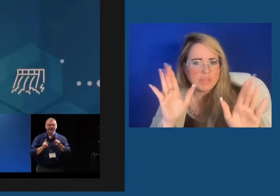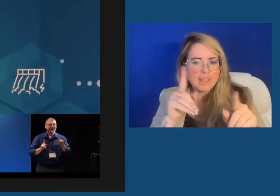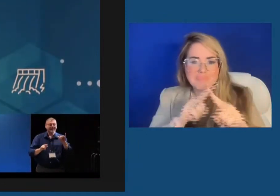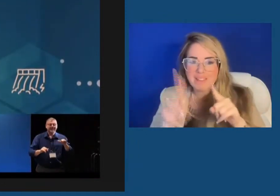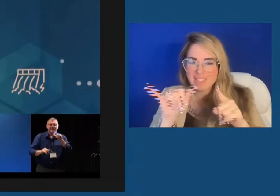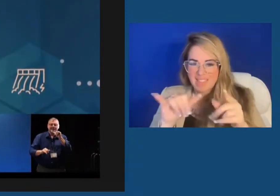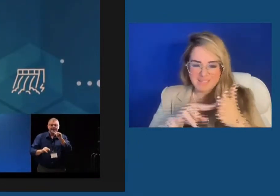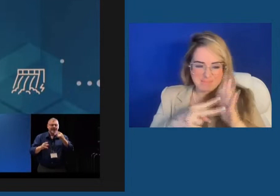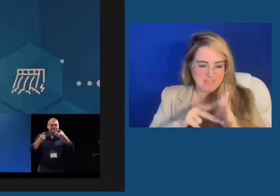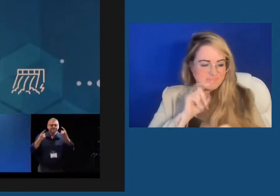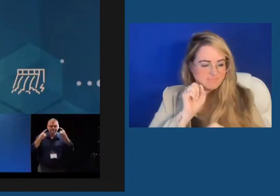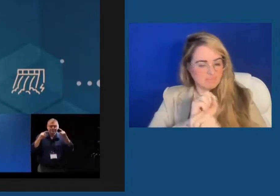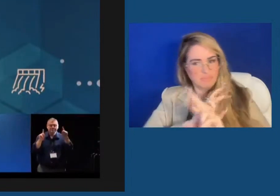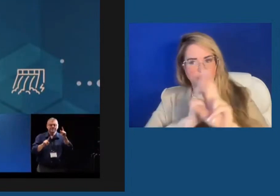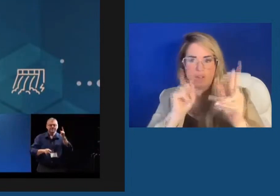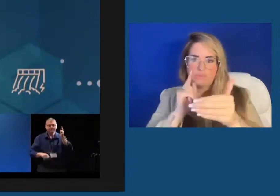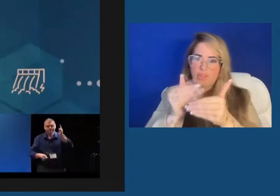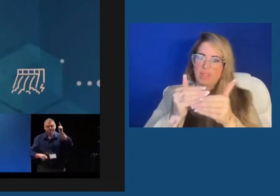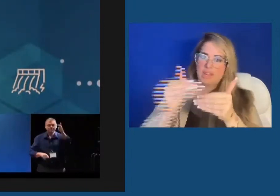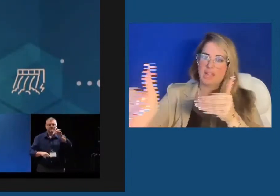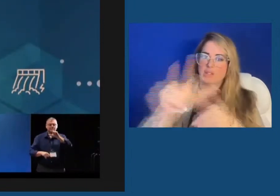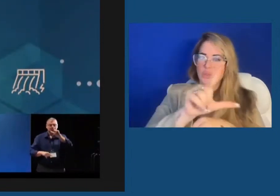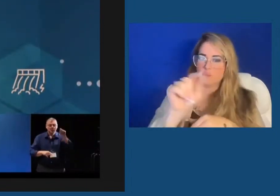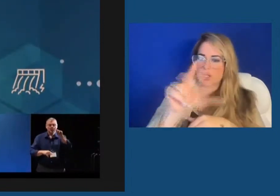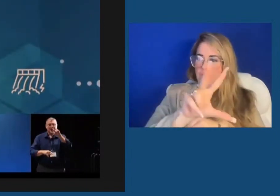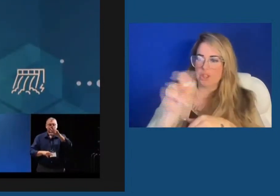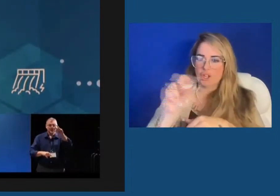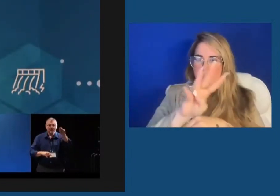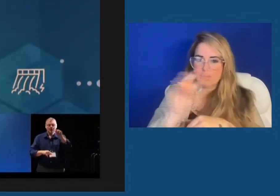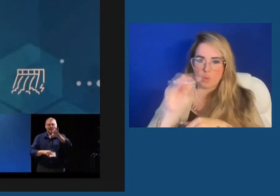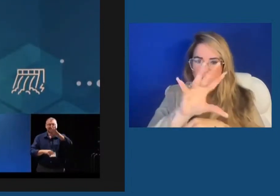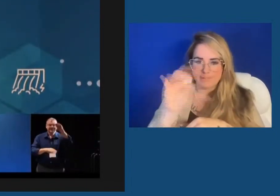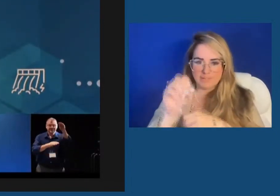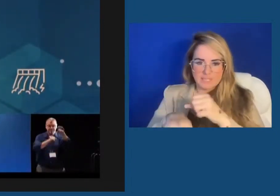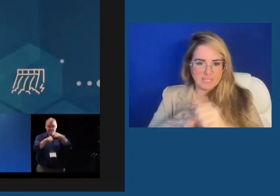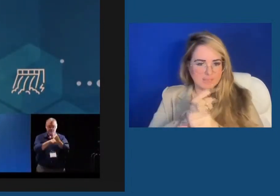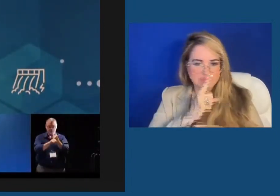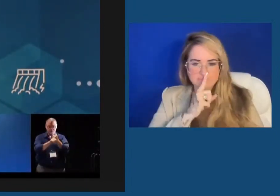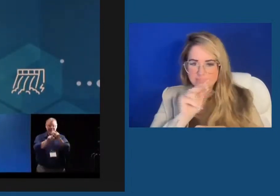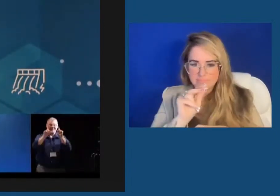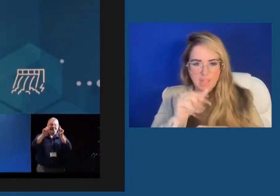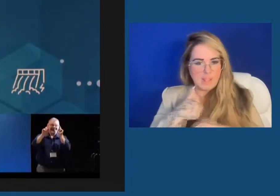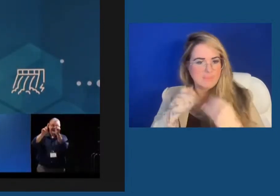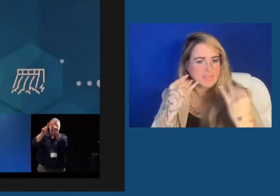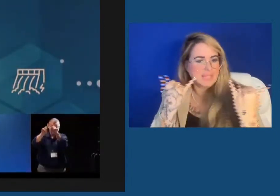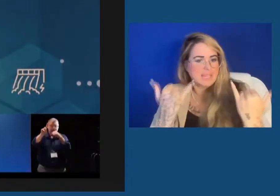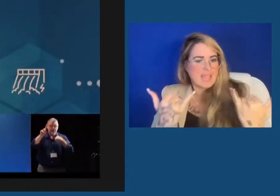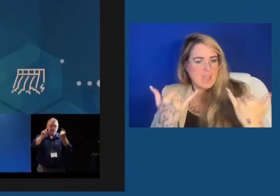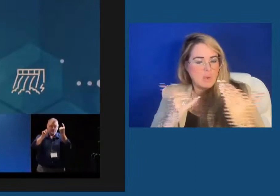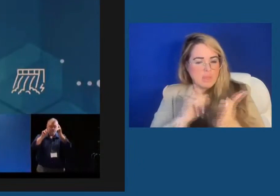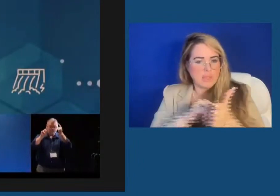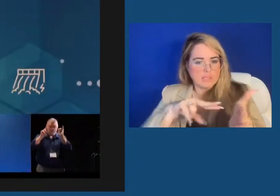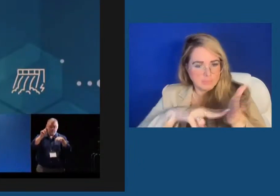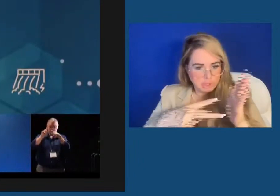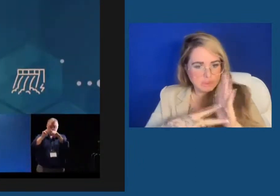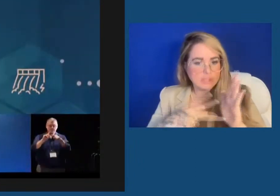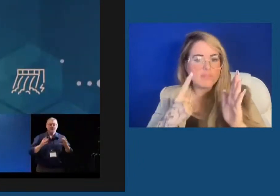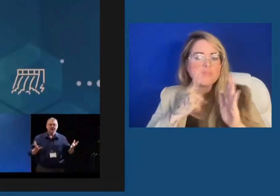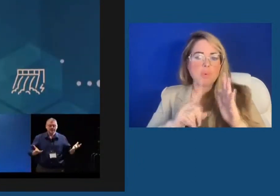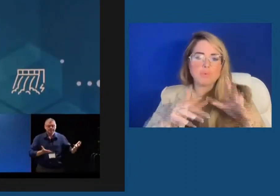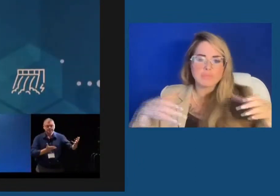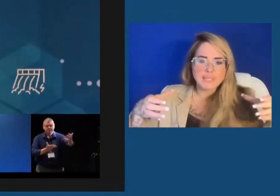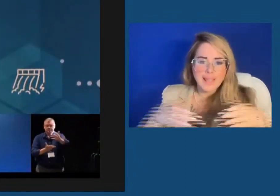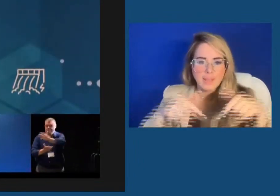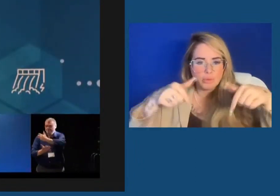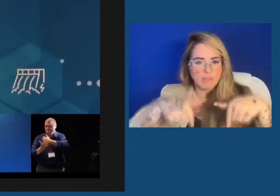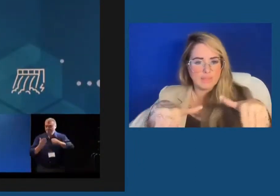us into the next 20, 30, 40, 50 years. That's where I'm thinking right now. And that's the purpose of the gathering in this room